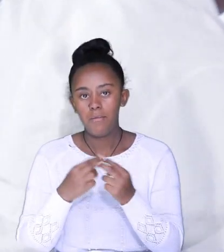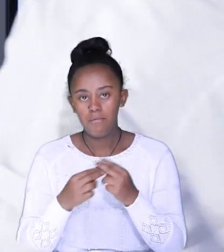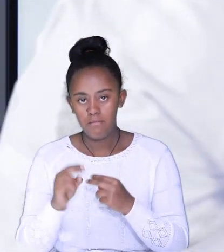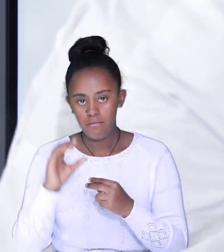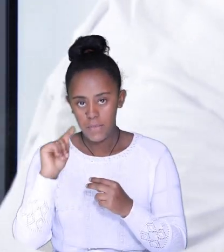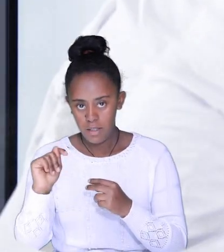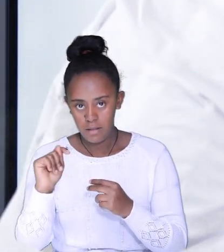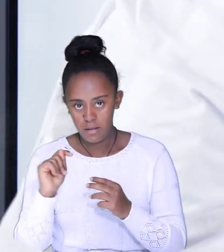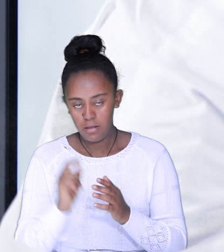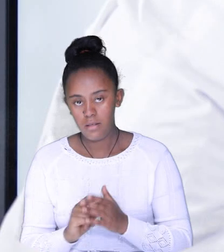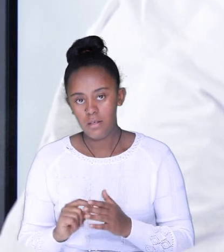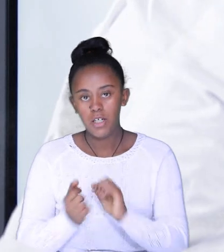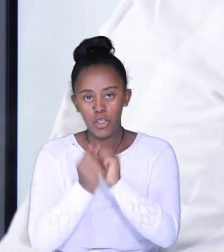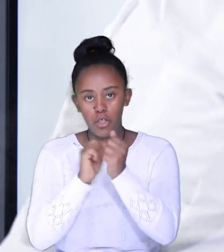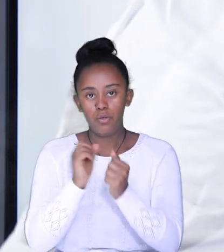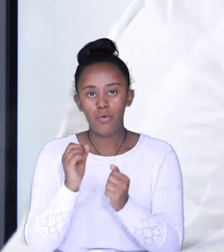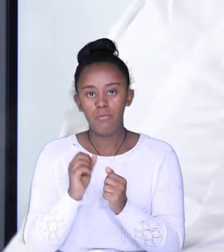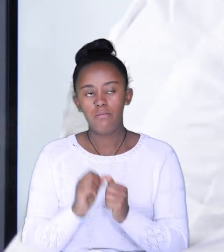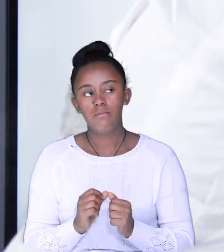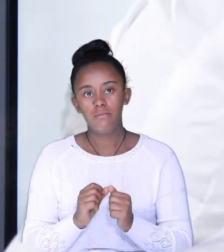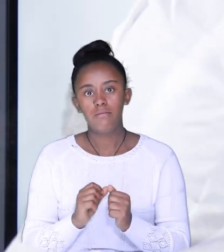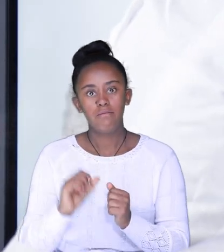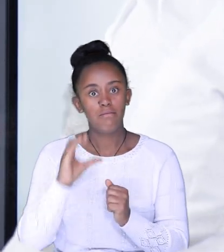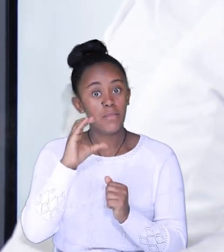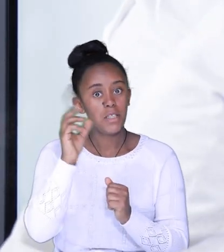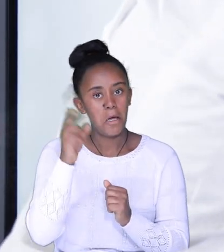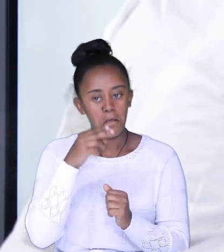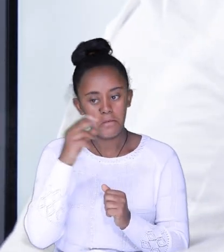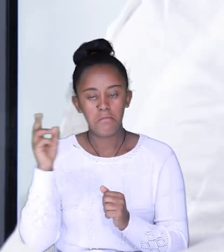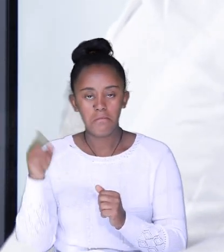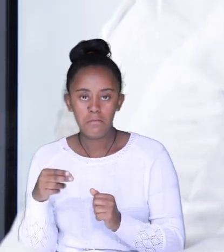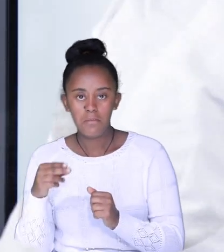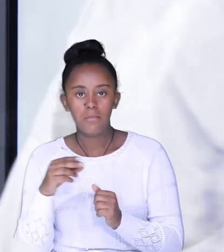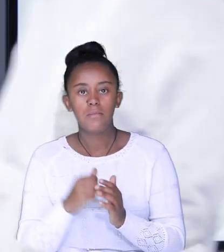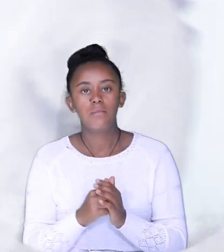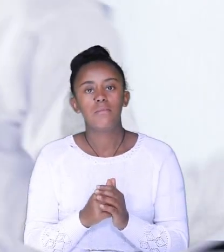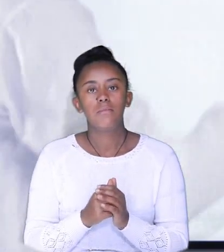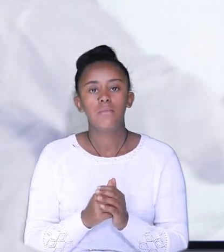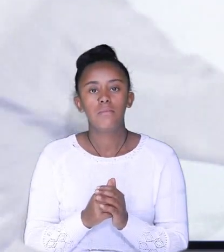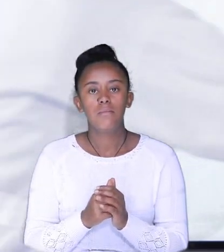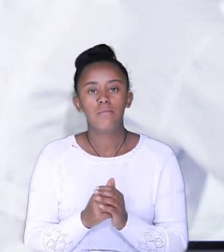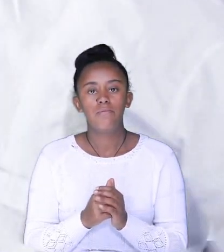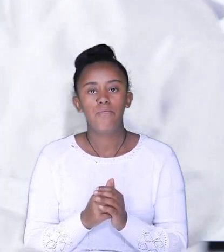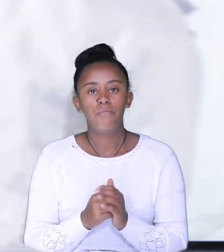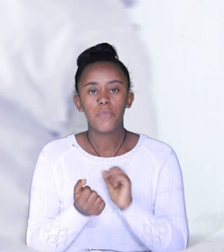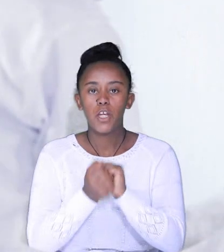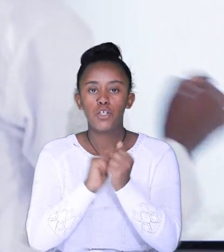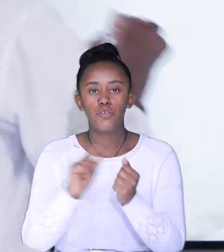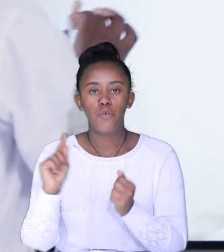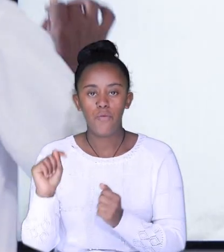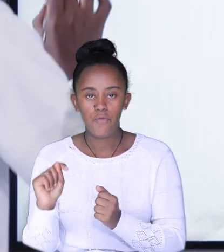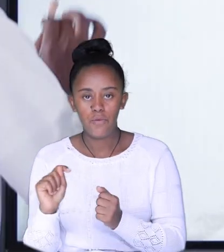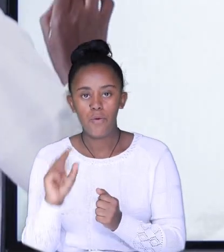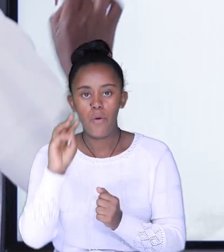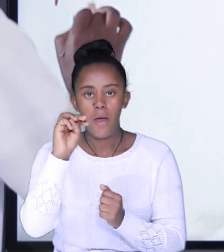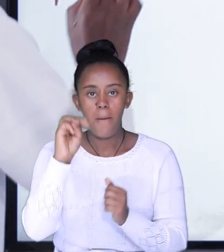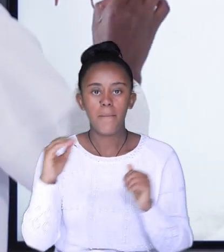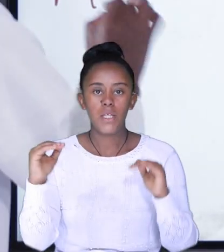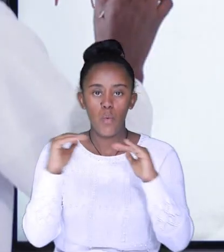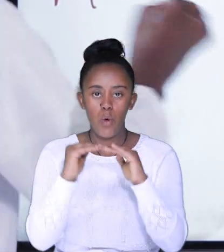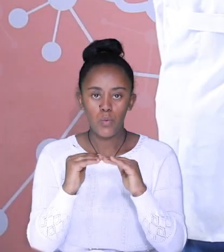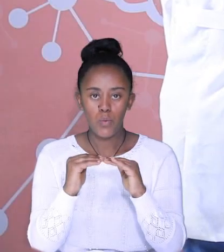T. Change of T, C cancel by C, change of T by change of T. M is equals